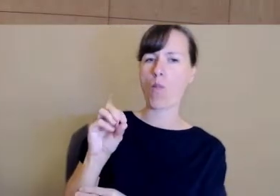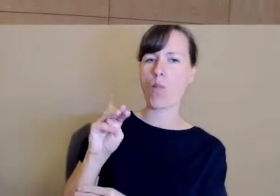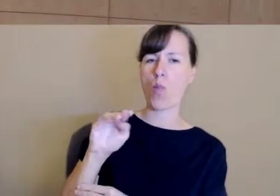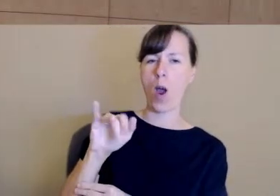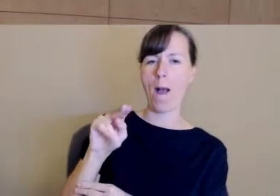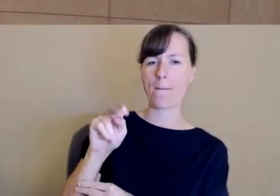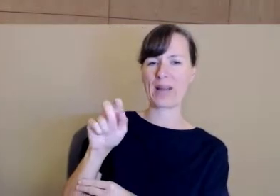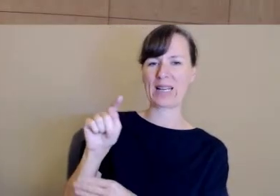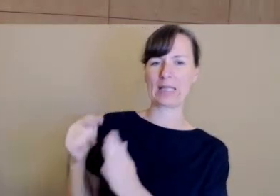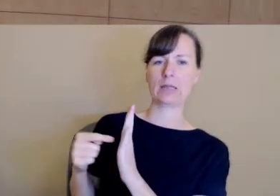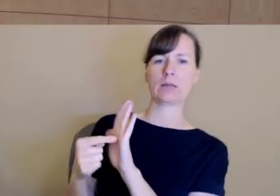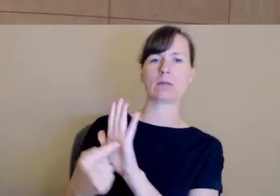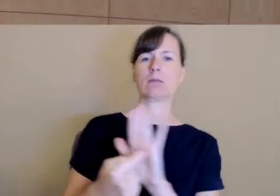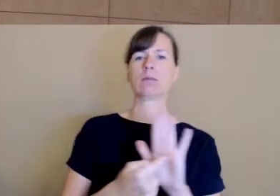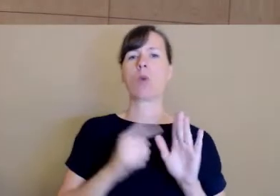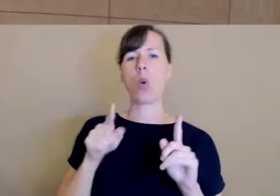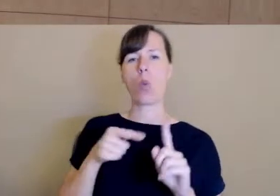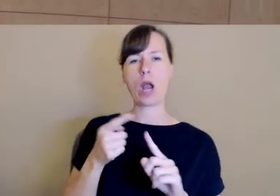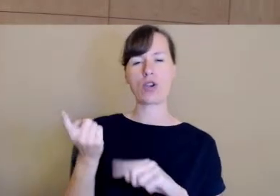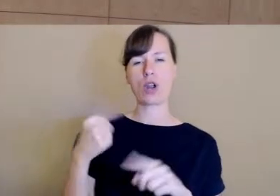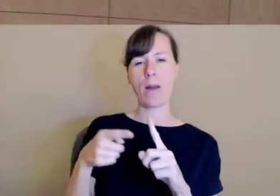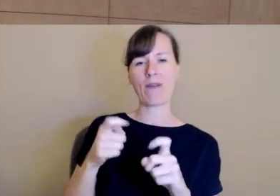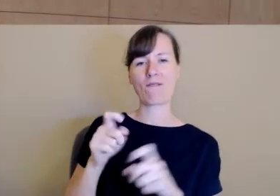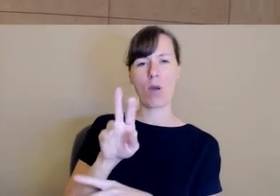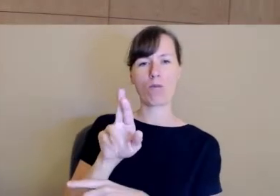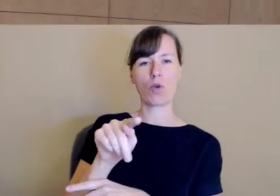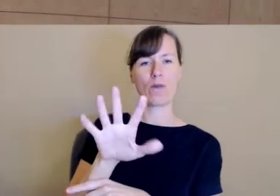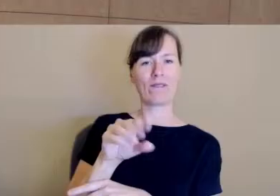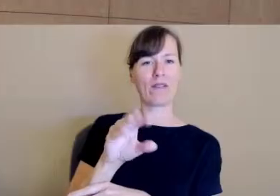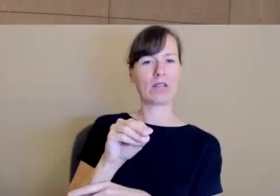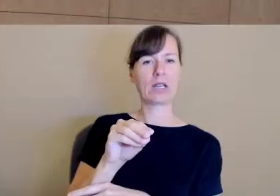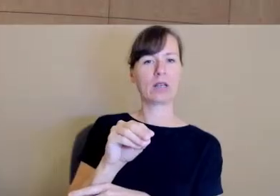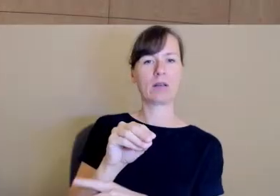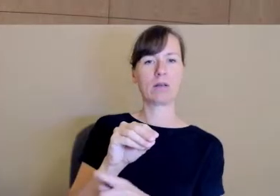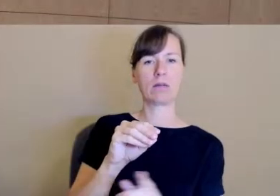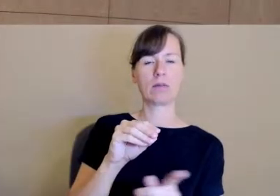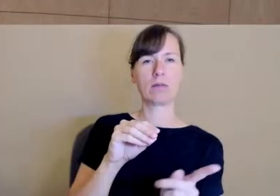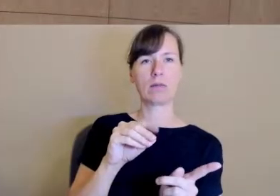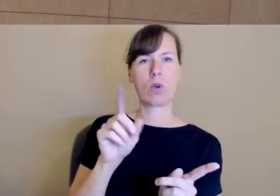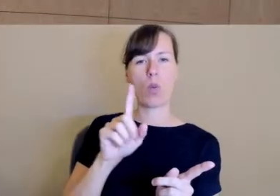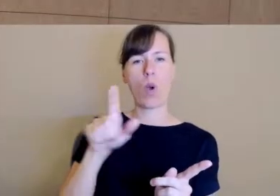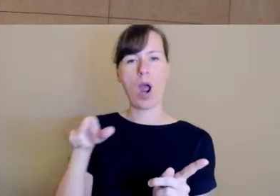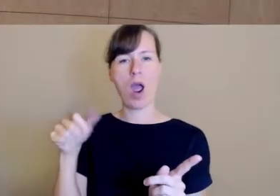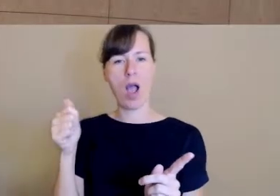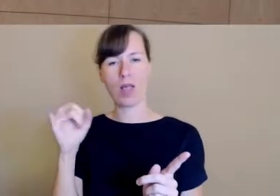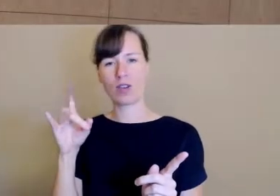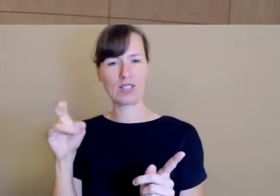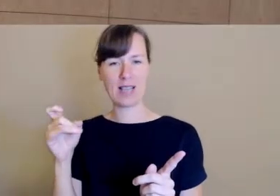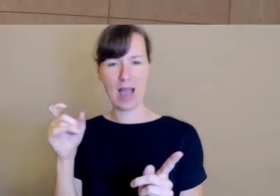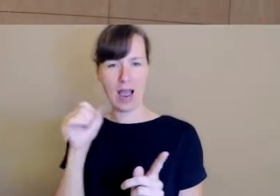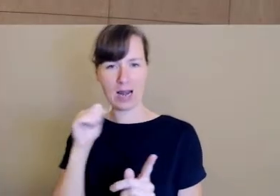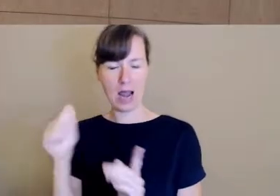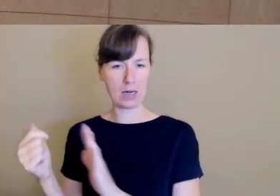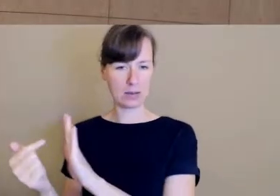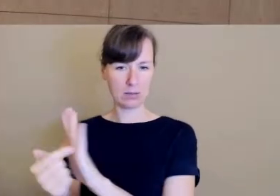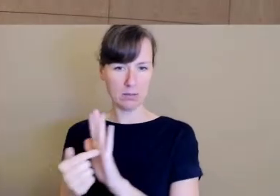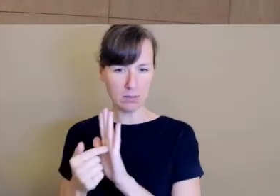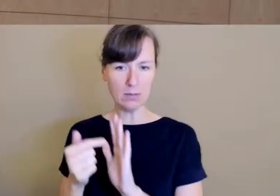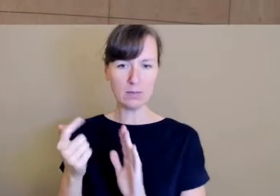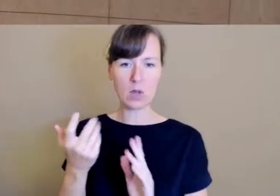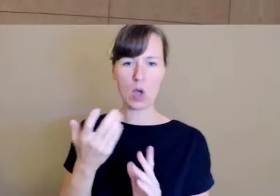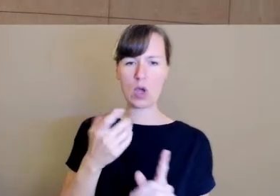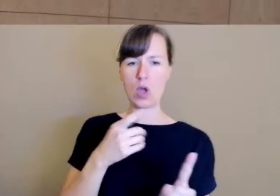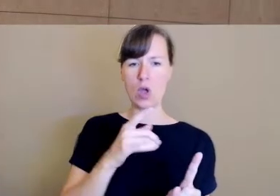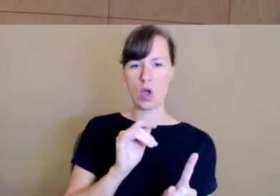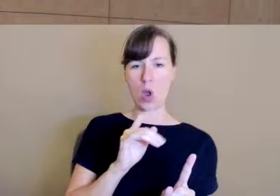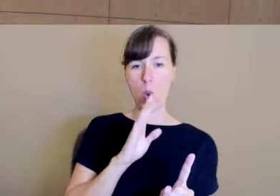rather than from the other side, because it would be on your right and facing, I assume, diagonally towards you. But